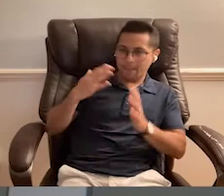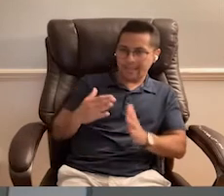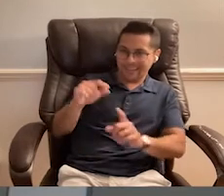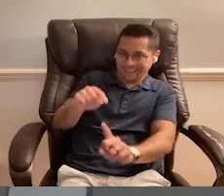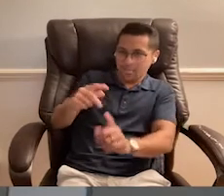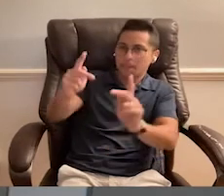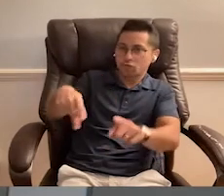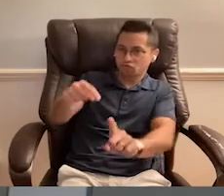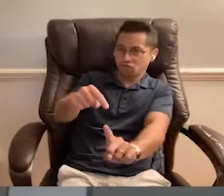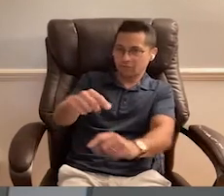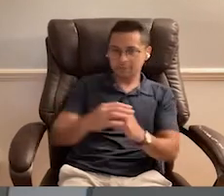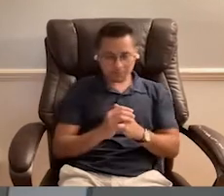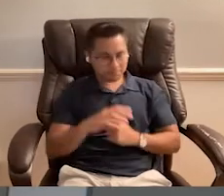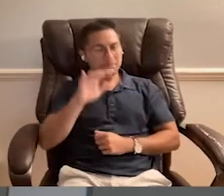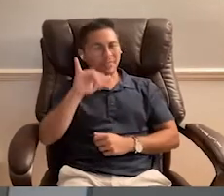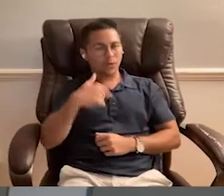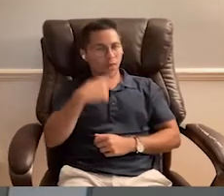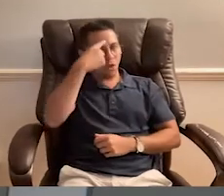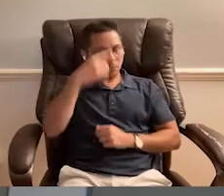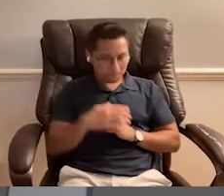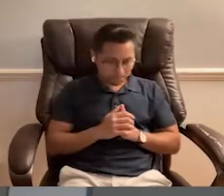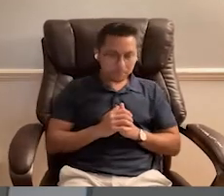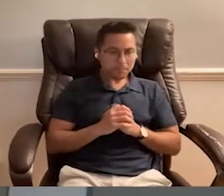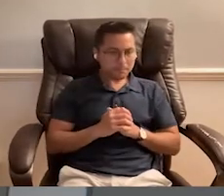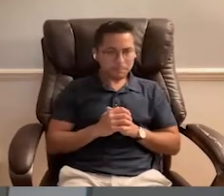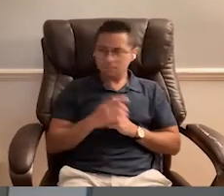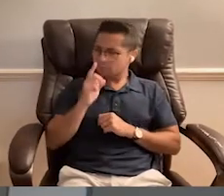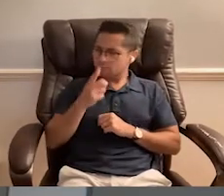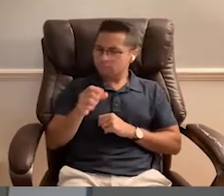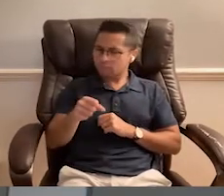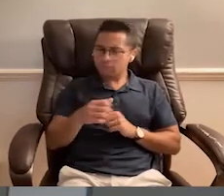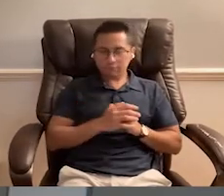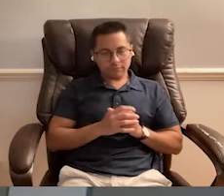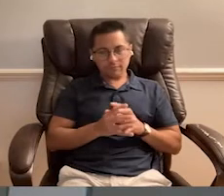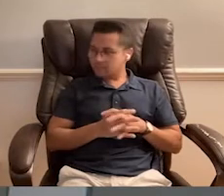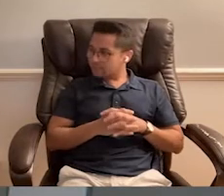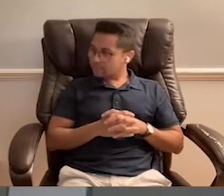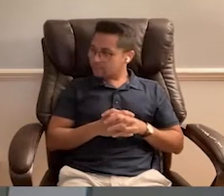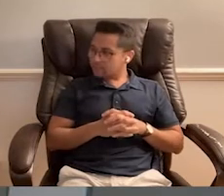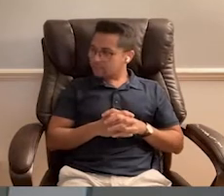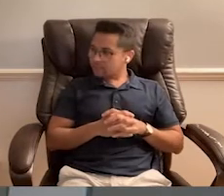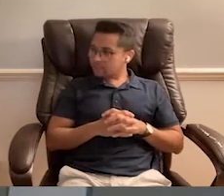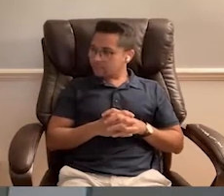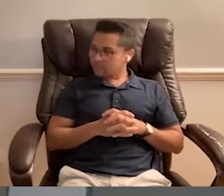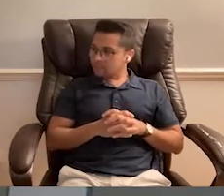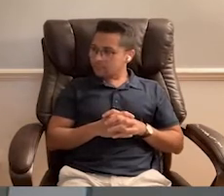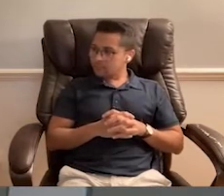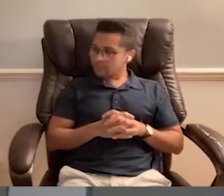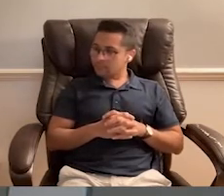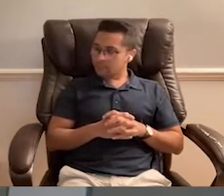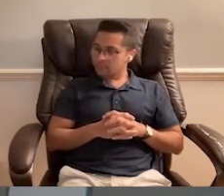for the applicant. Yes, it's for the applicant. That's what I thought. Thank you. Yeah, no, I know what you